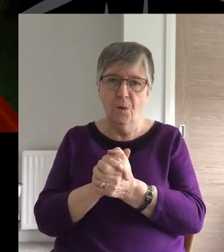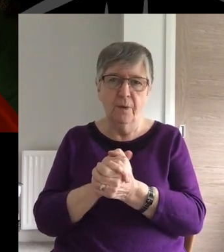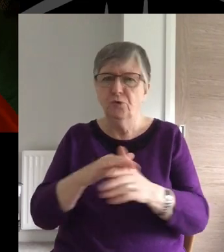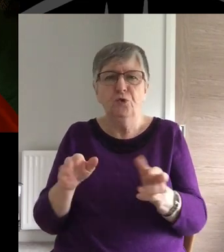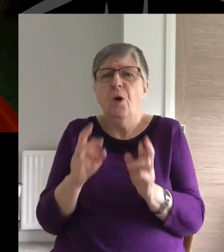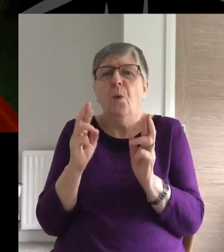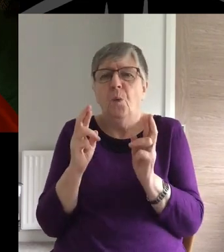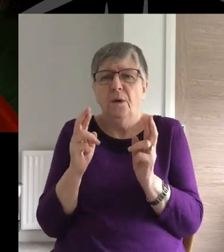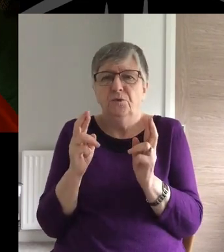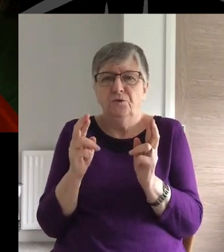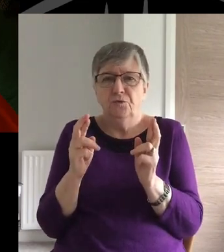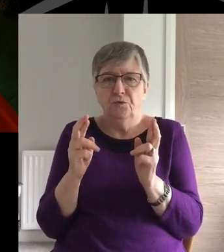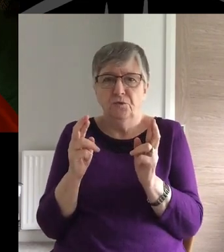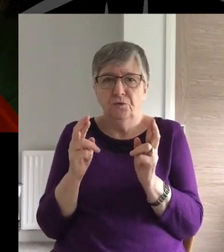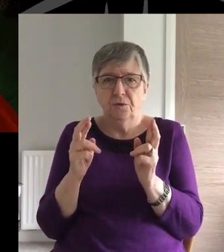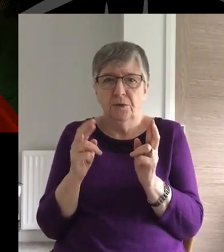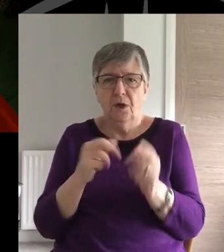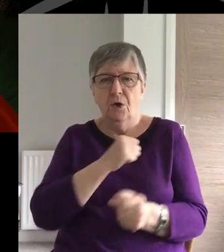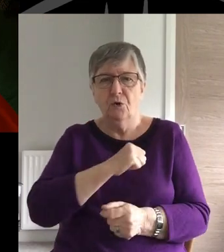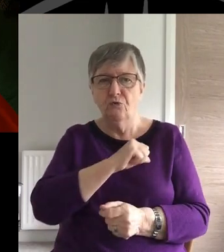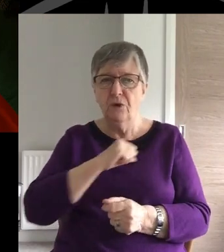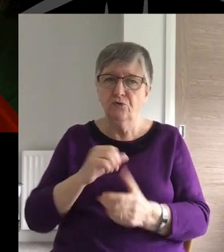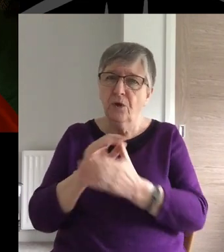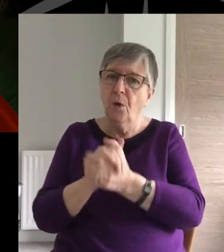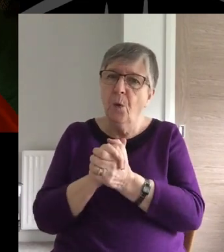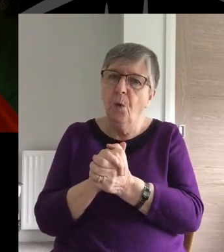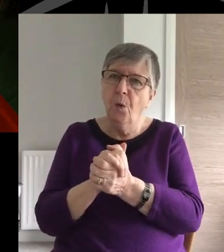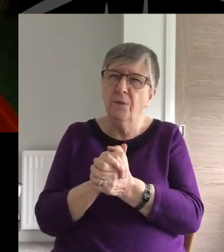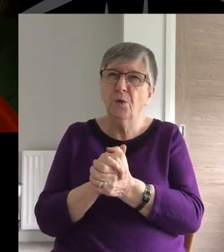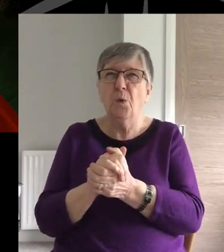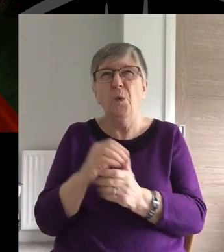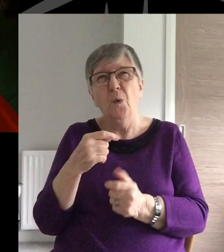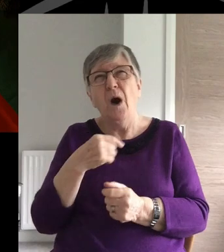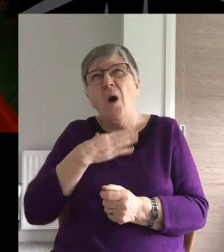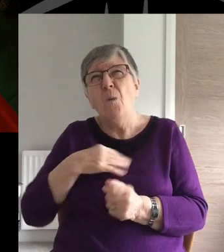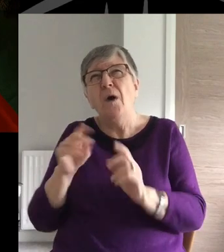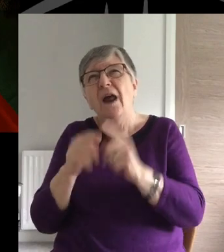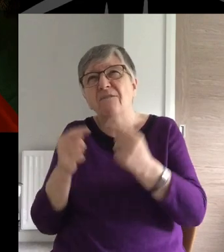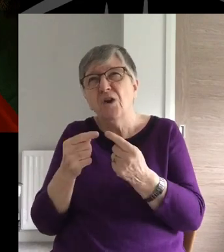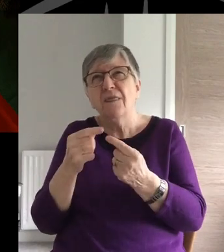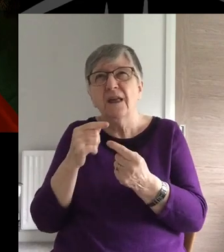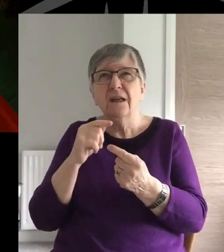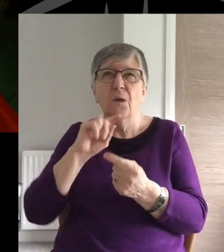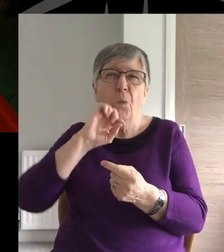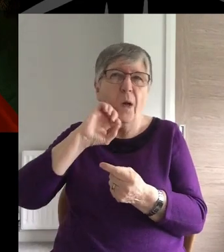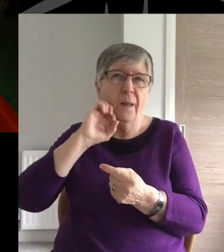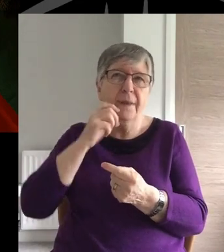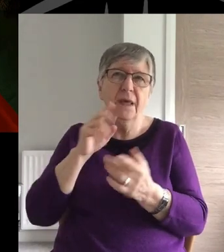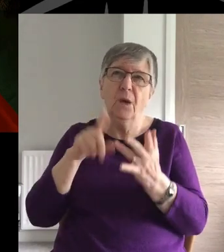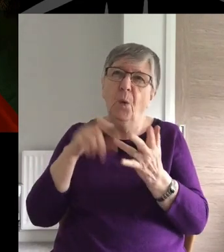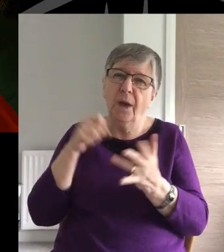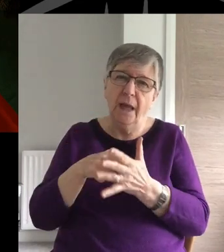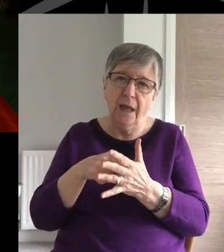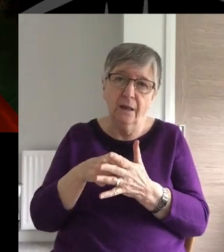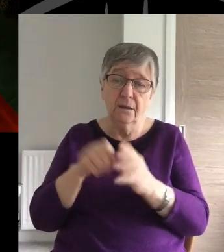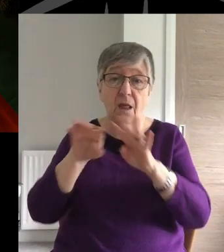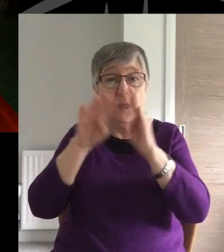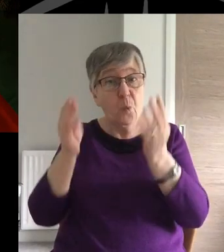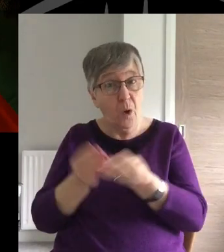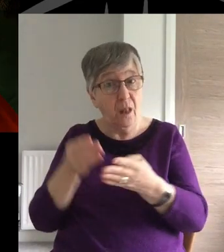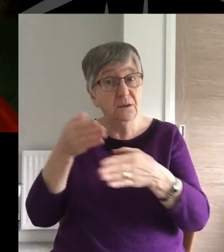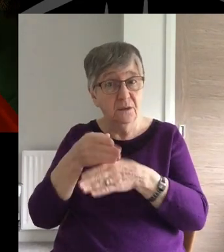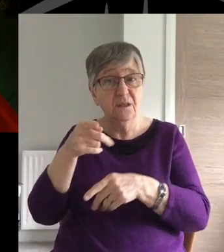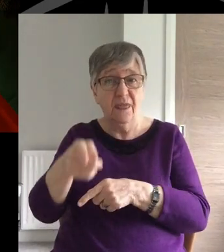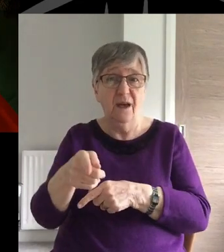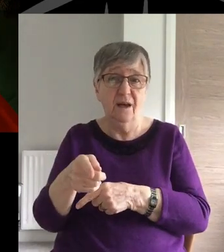This is not wish fulfillment. Christian hope is not, oh, I would like it to turn out okay. That's what the world does